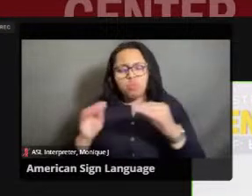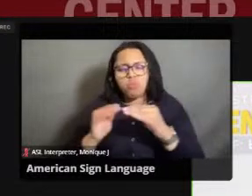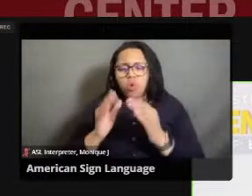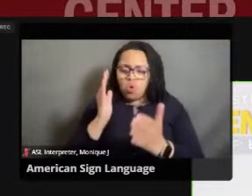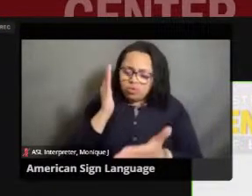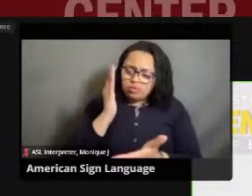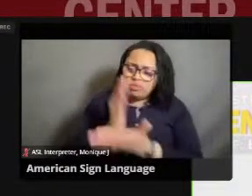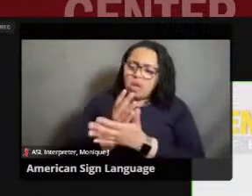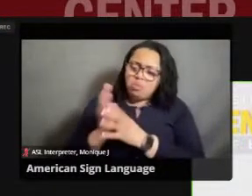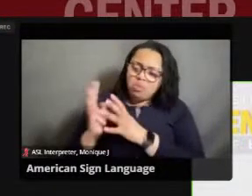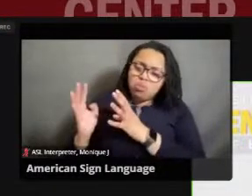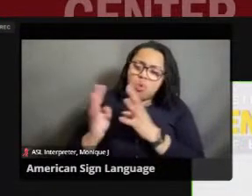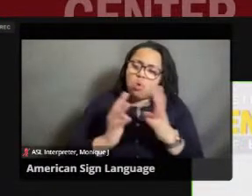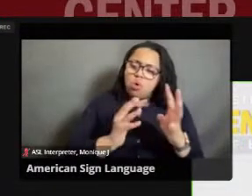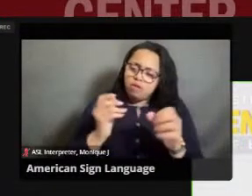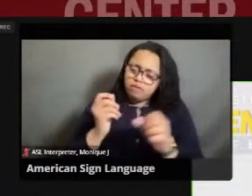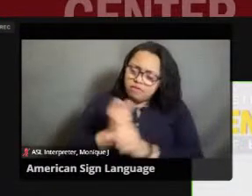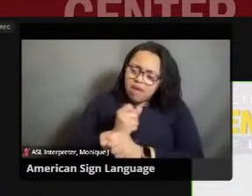fire